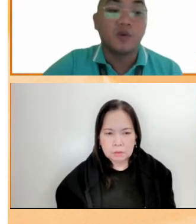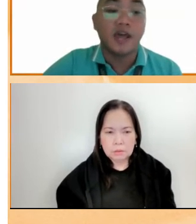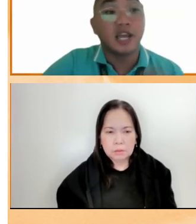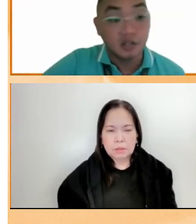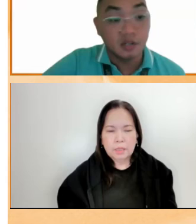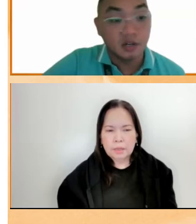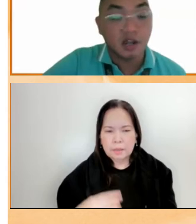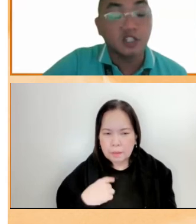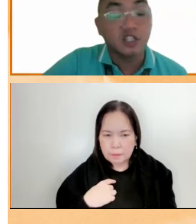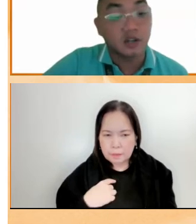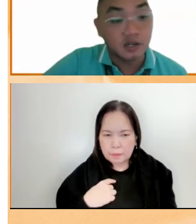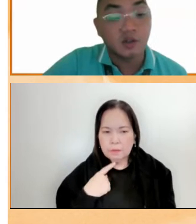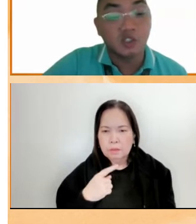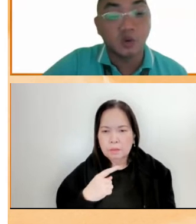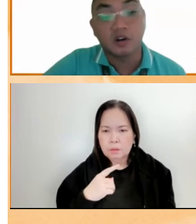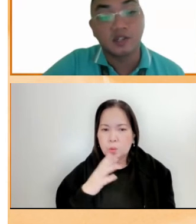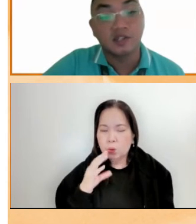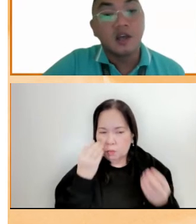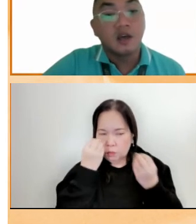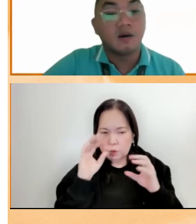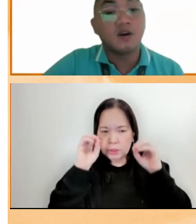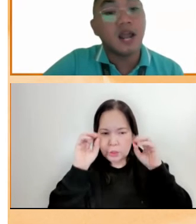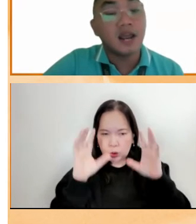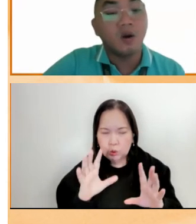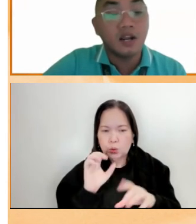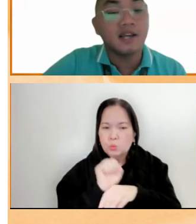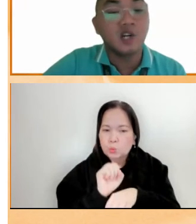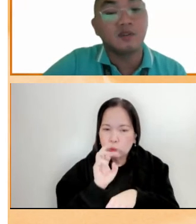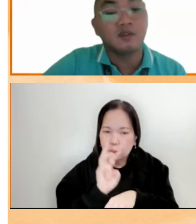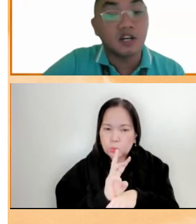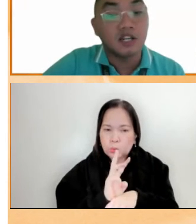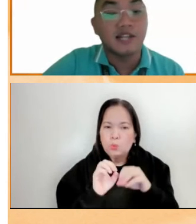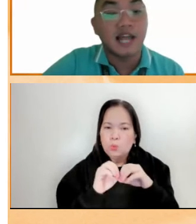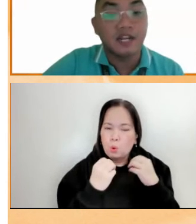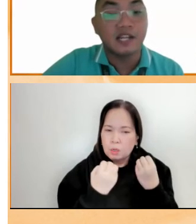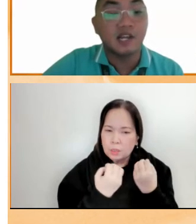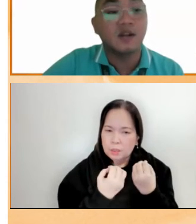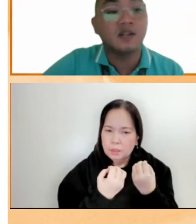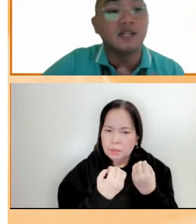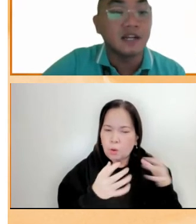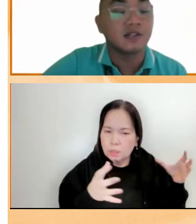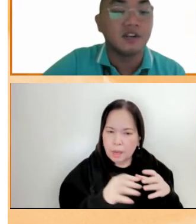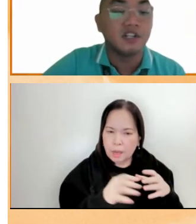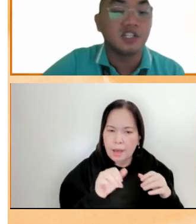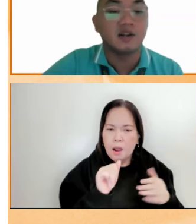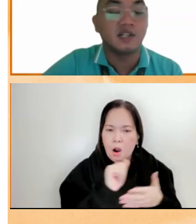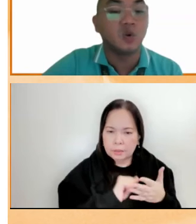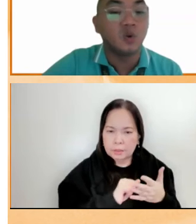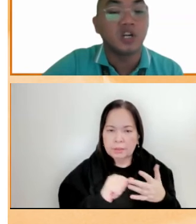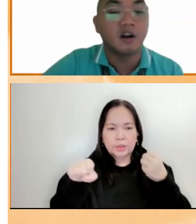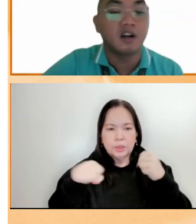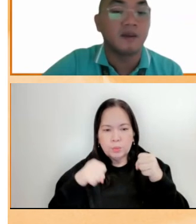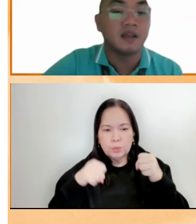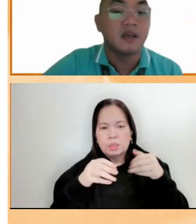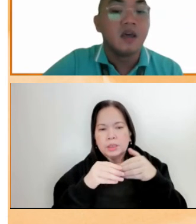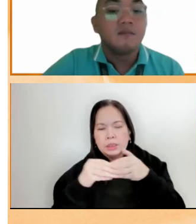to educators, social workers, organized groups of artists, athletes, as well as leaders and visionaries in culture